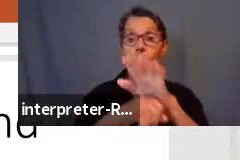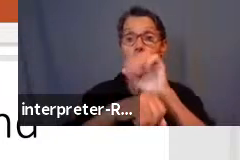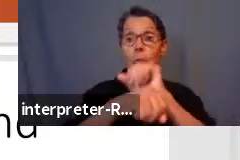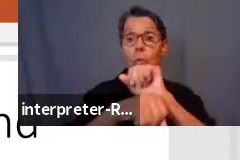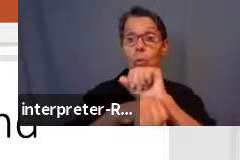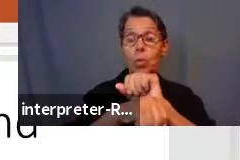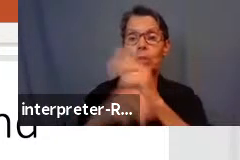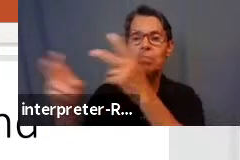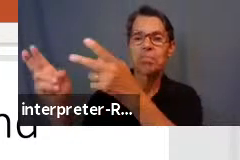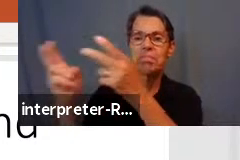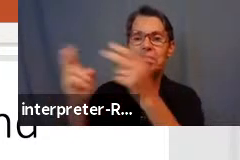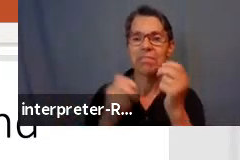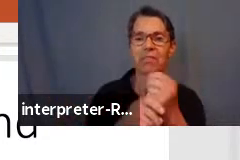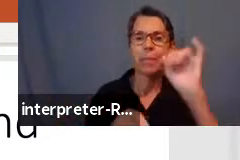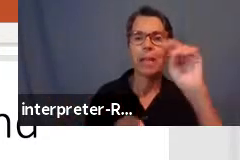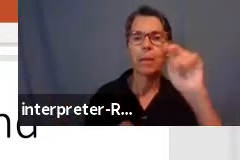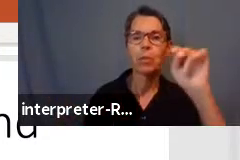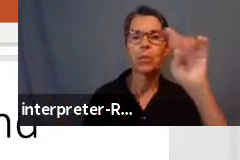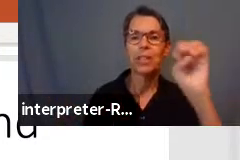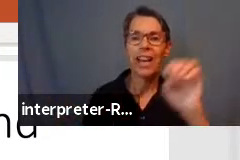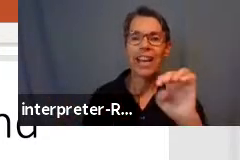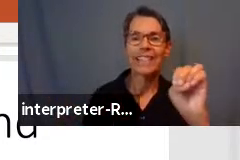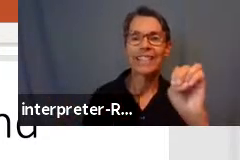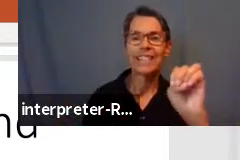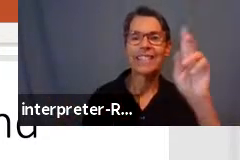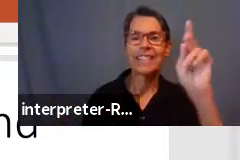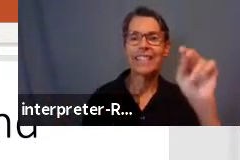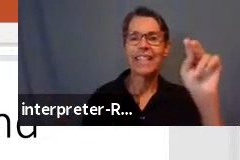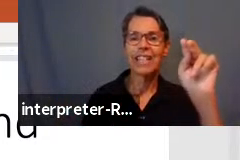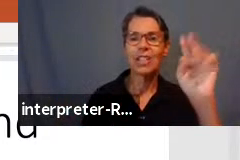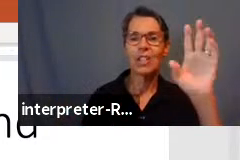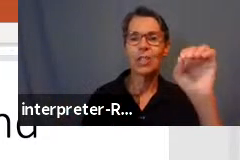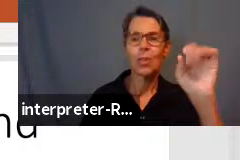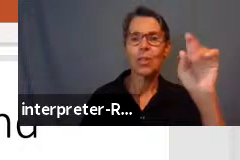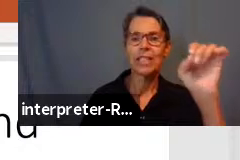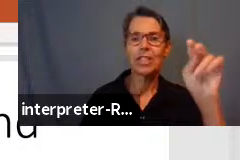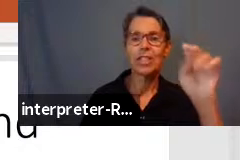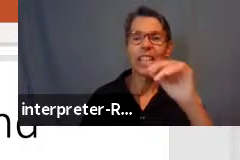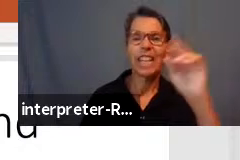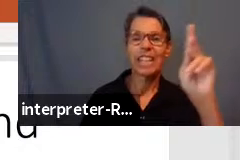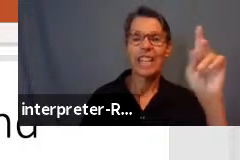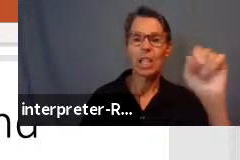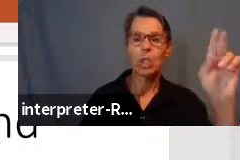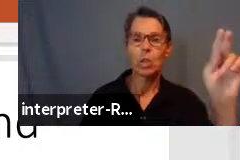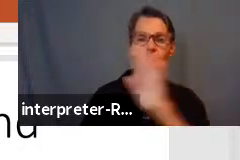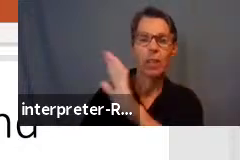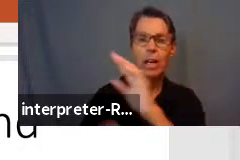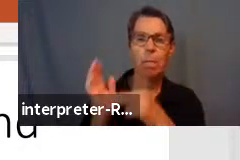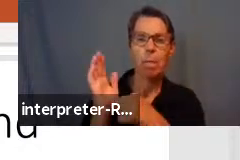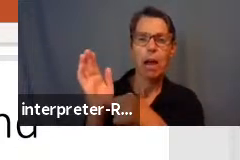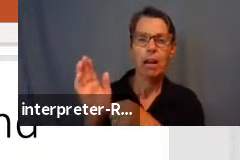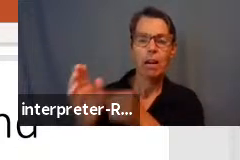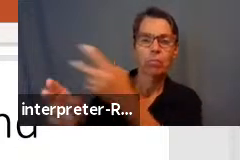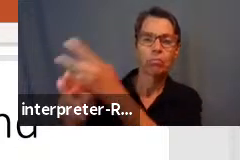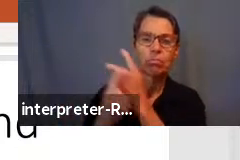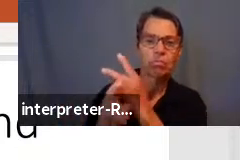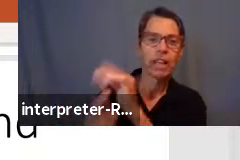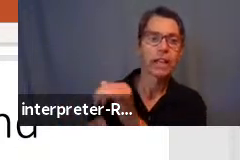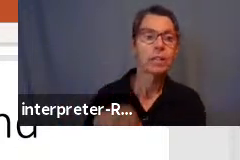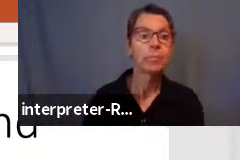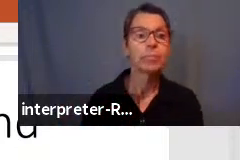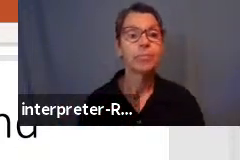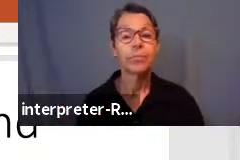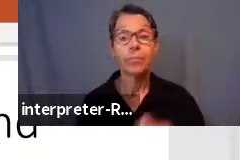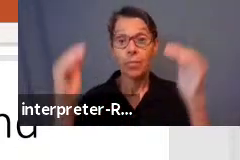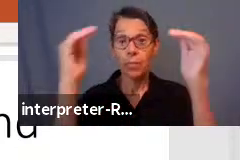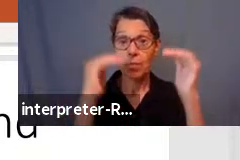from Immunize Kansas Coalition and K-State. And lastly, we asked the question, sort of where should COVET